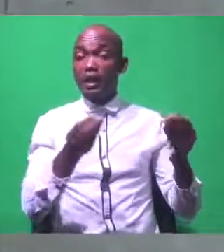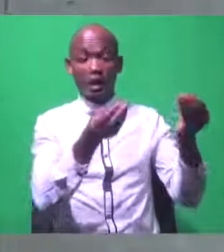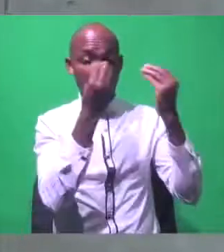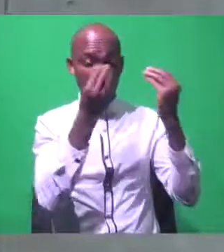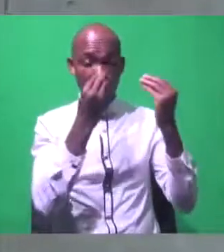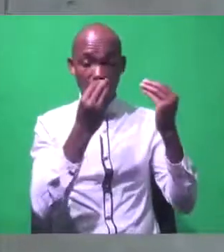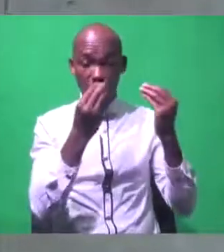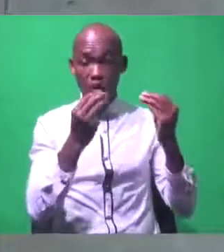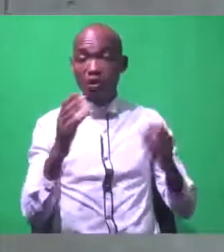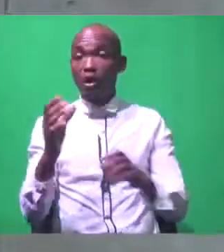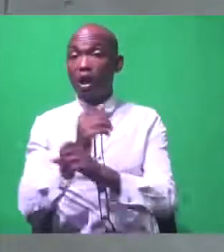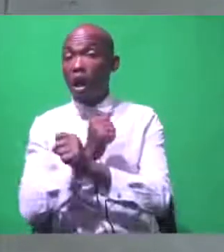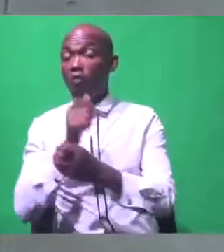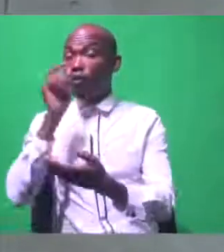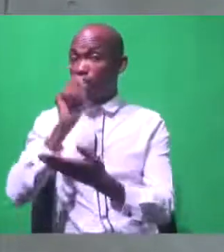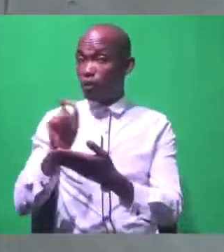schools,